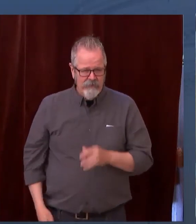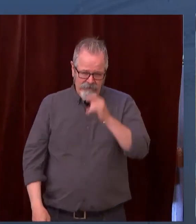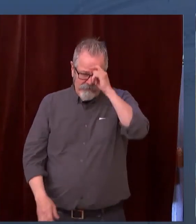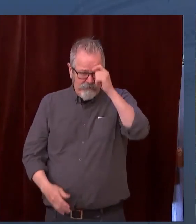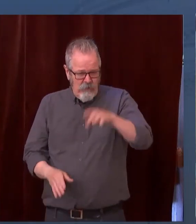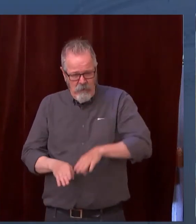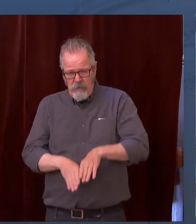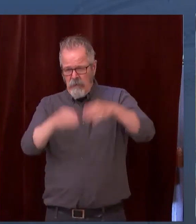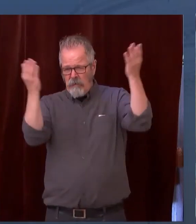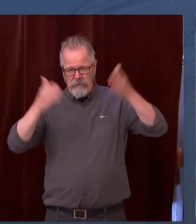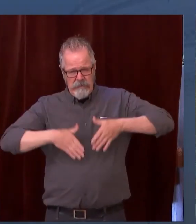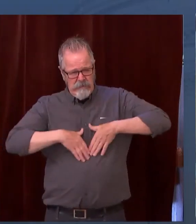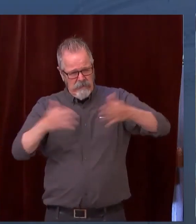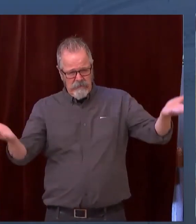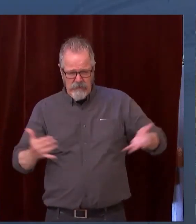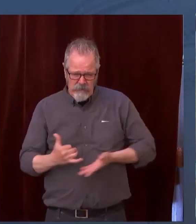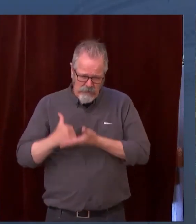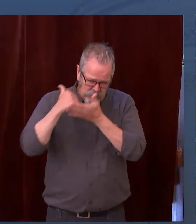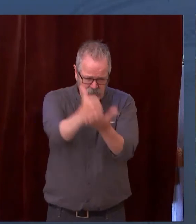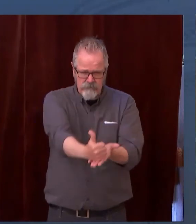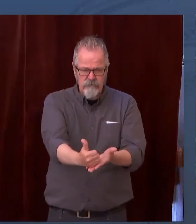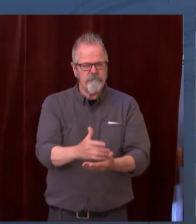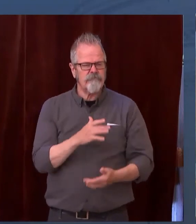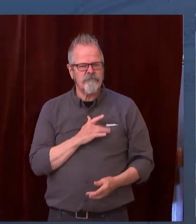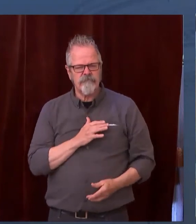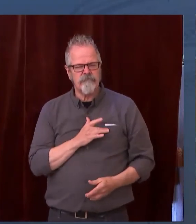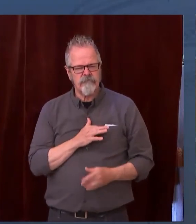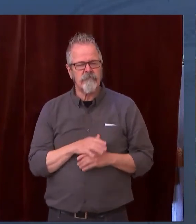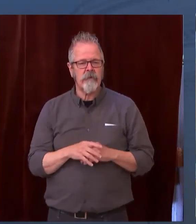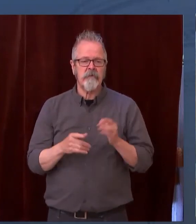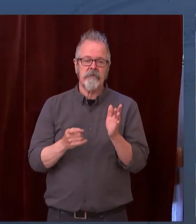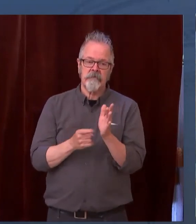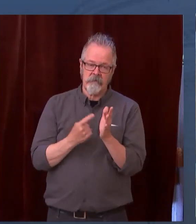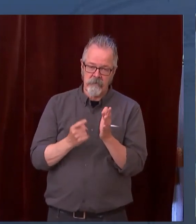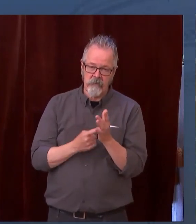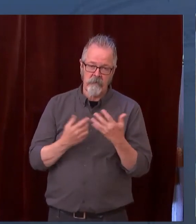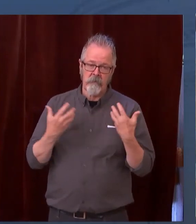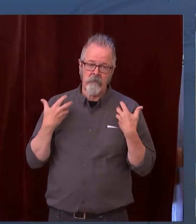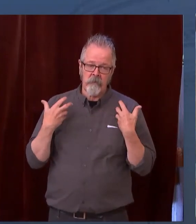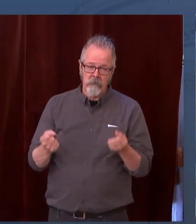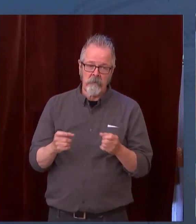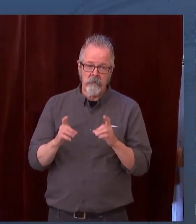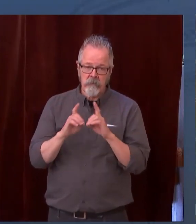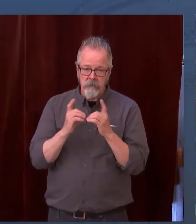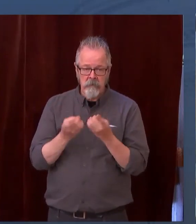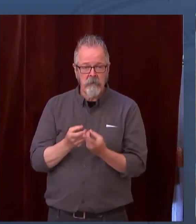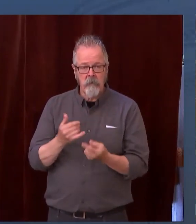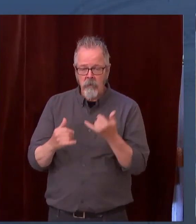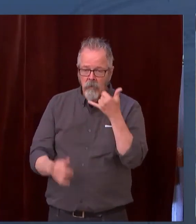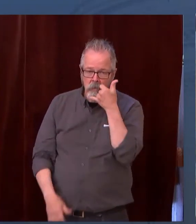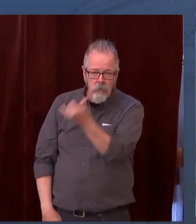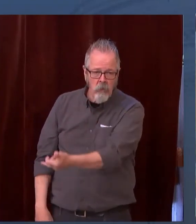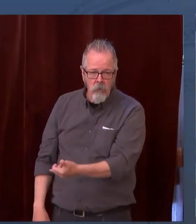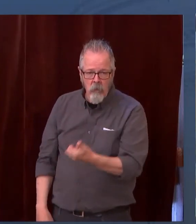the local health officials or aren't granting sort of immediate